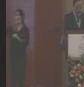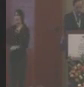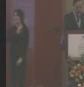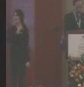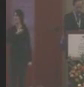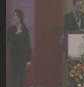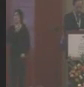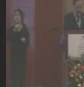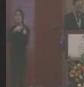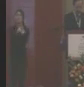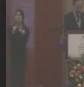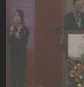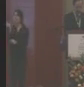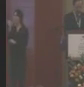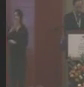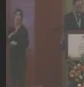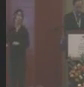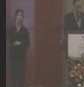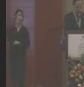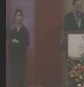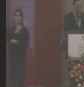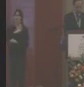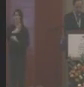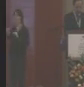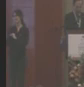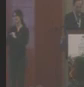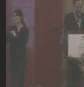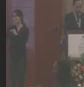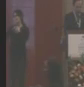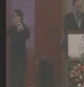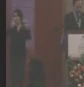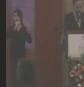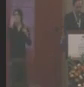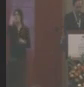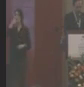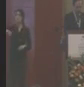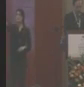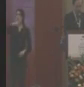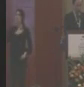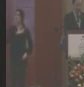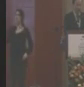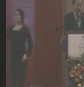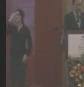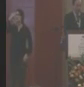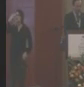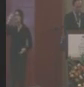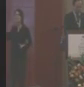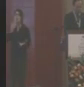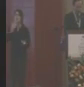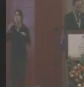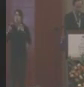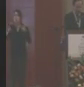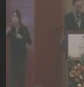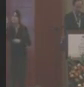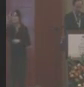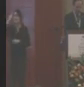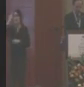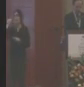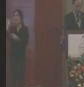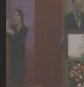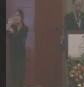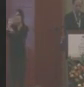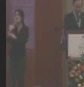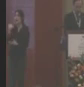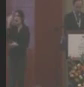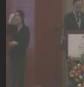territory. Another fundamental aspect has been to generate and increase the trust of the citizens